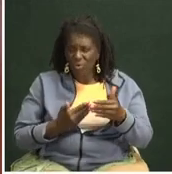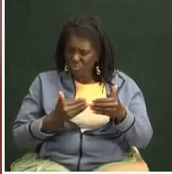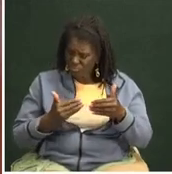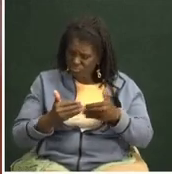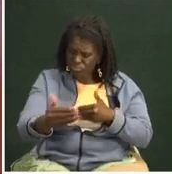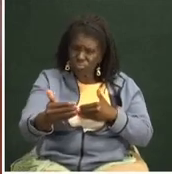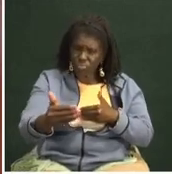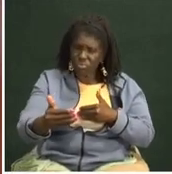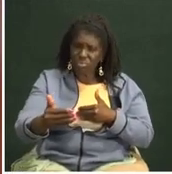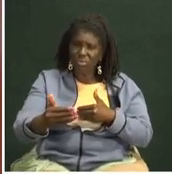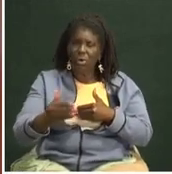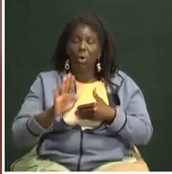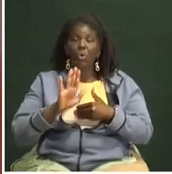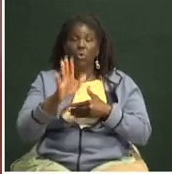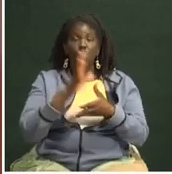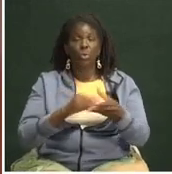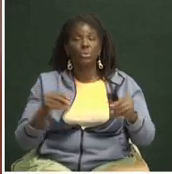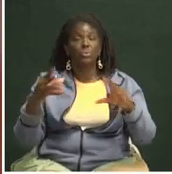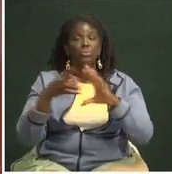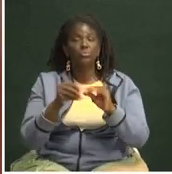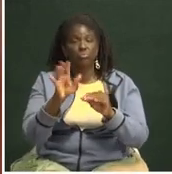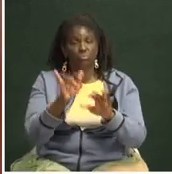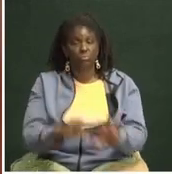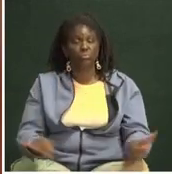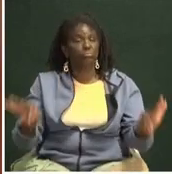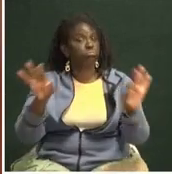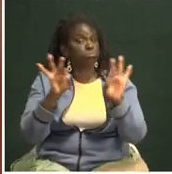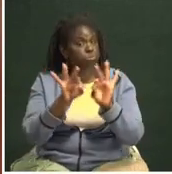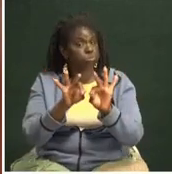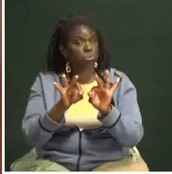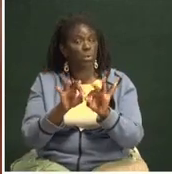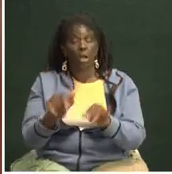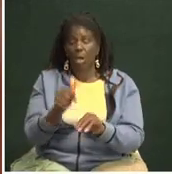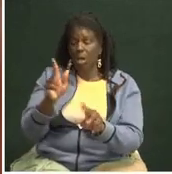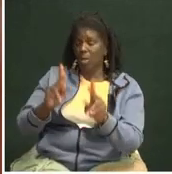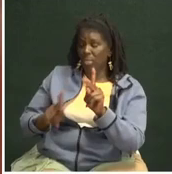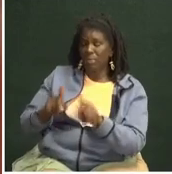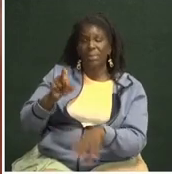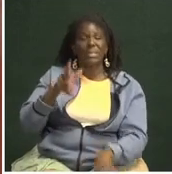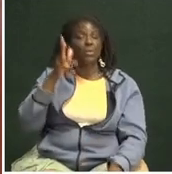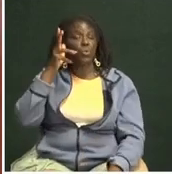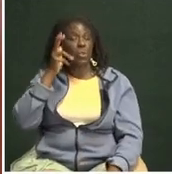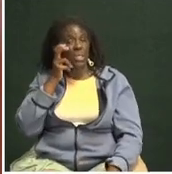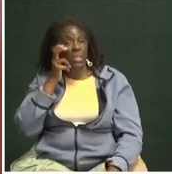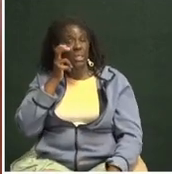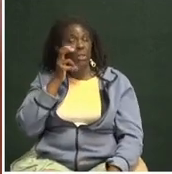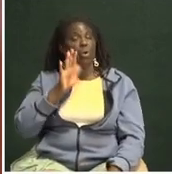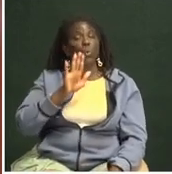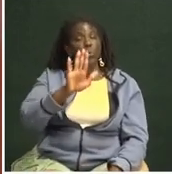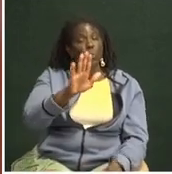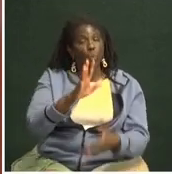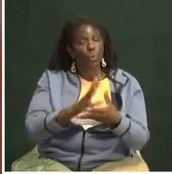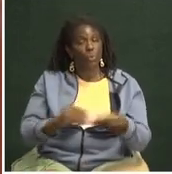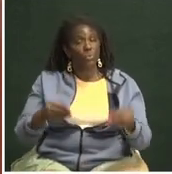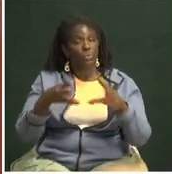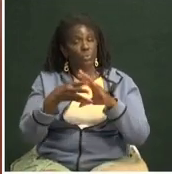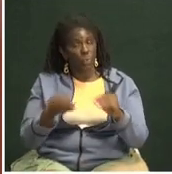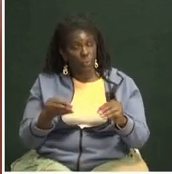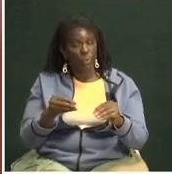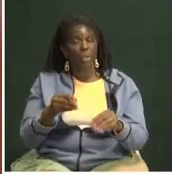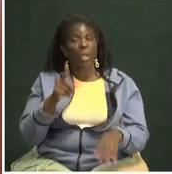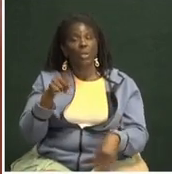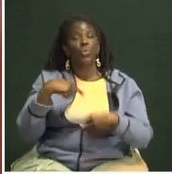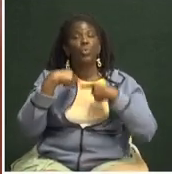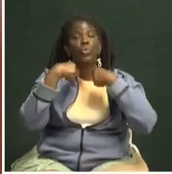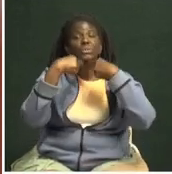today, because your story is important. Other people need to hear your story. And as you tell